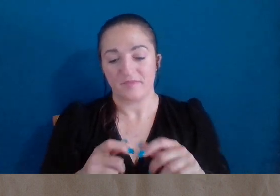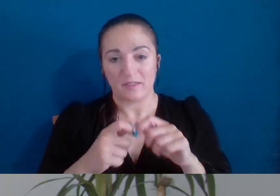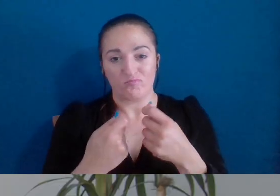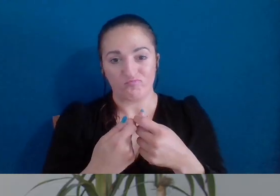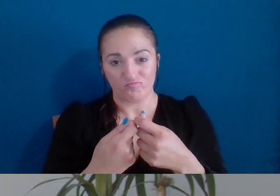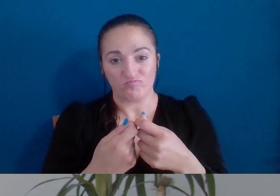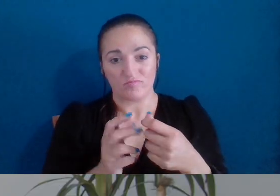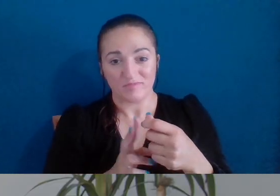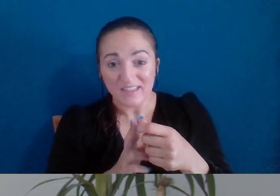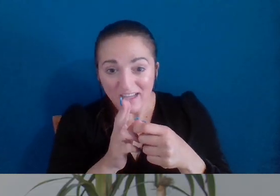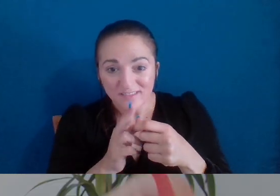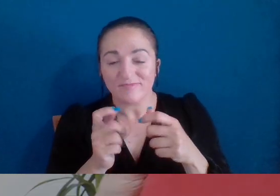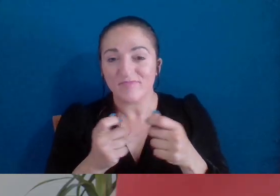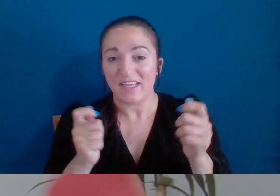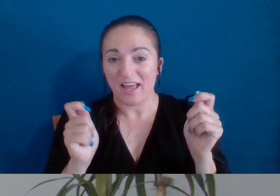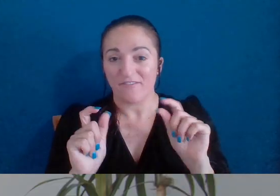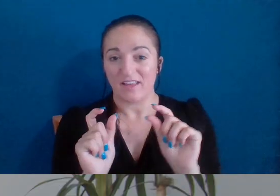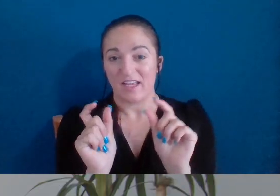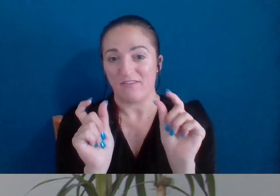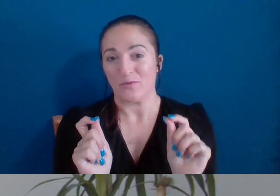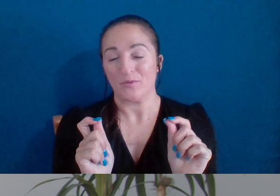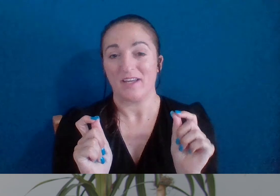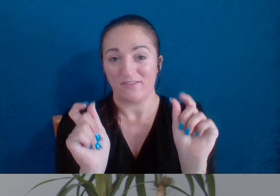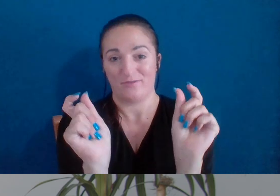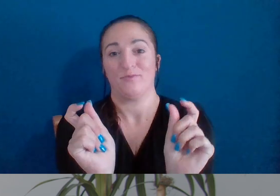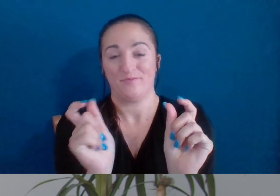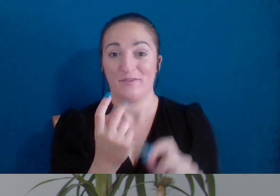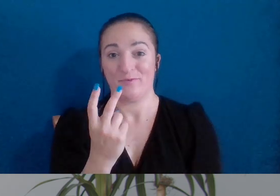2. Let's cut some blue ones.